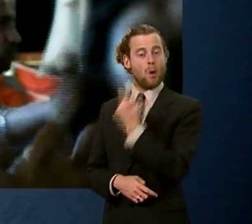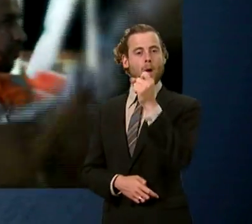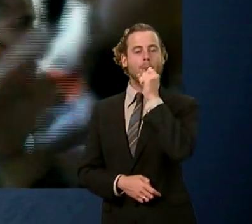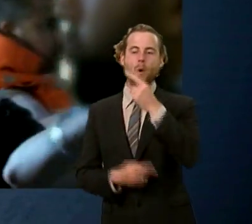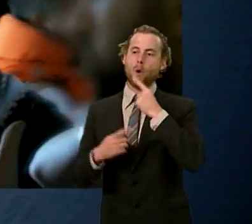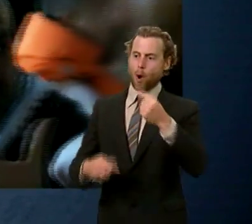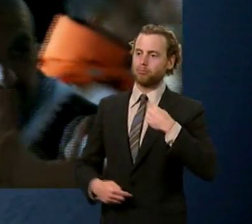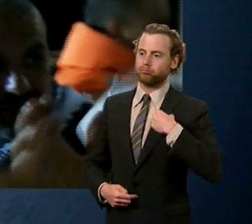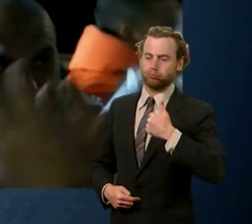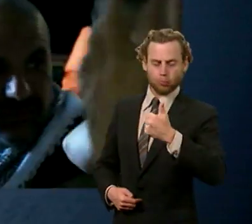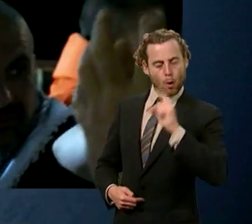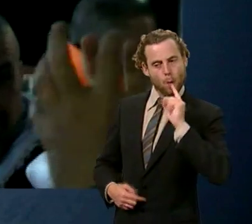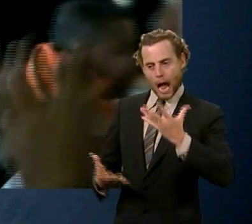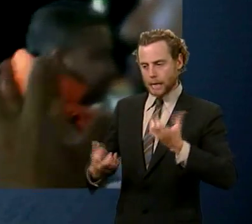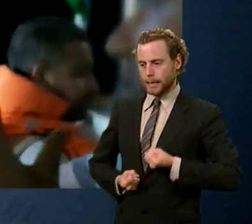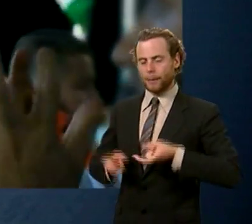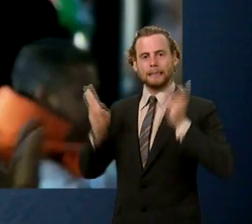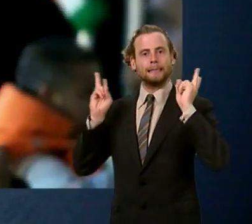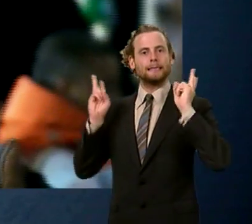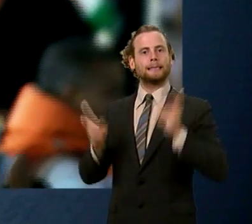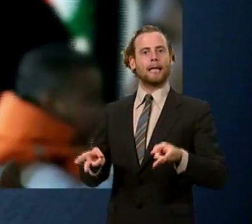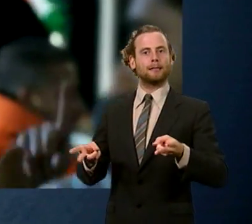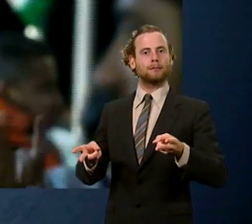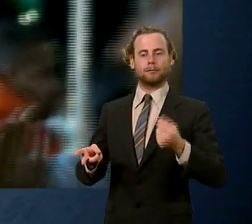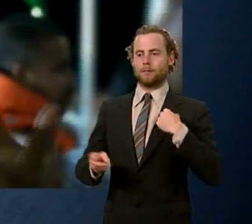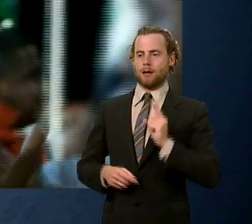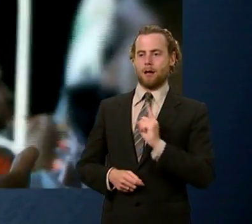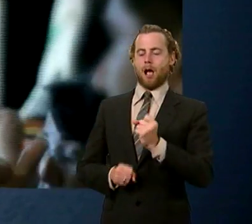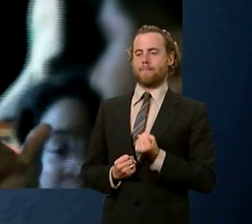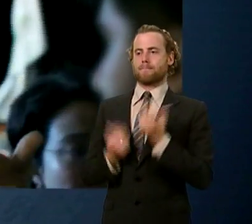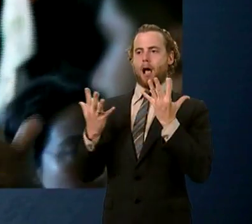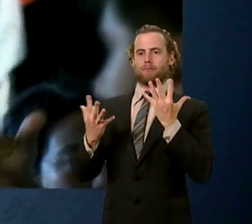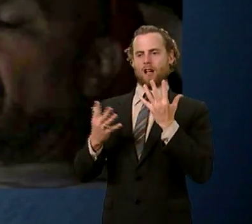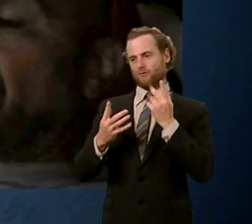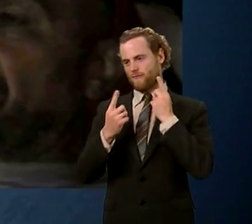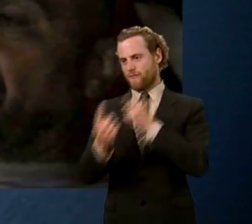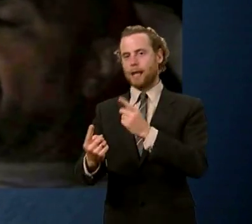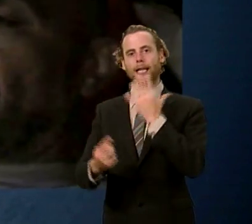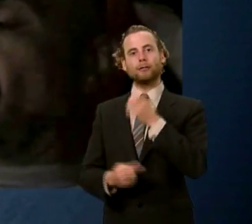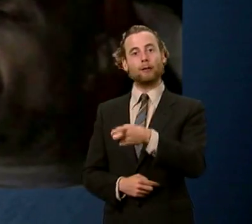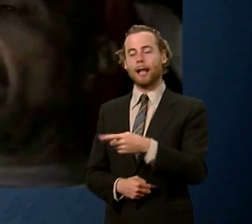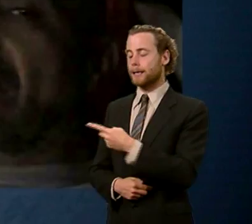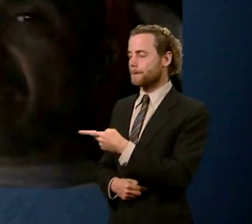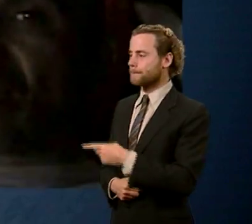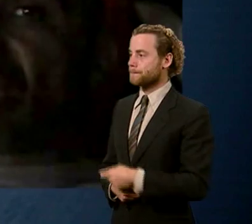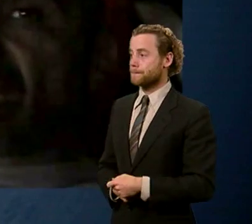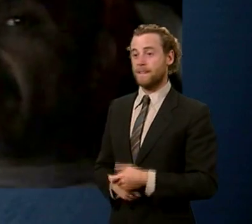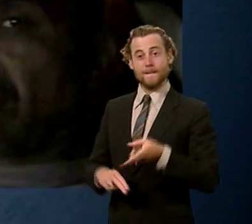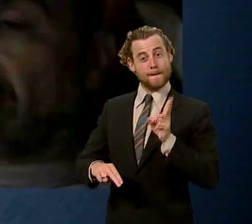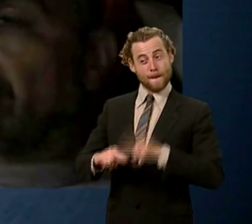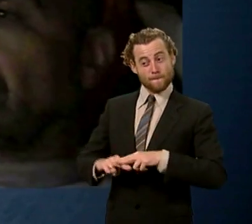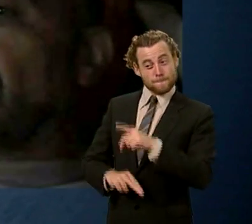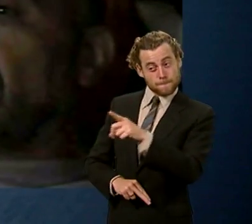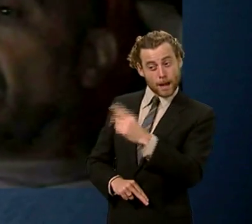he'd be prepared to die as a shaheed, a martyr, fighting the Israelis. If the Israelis